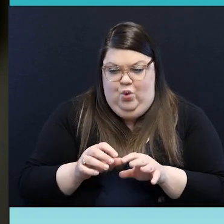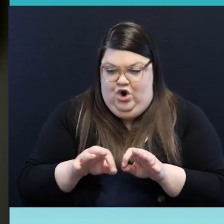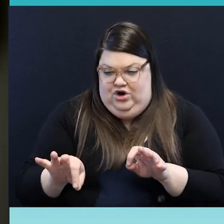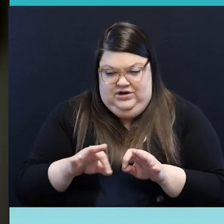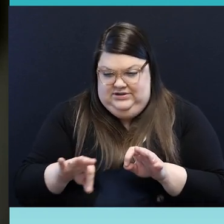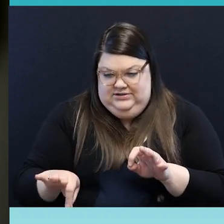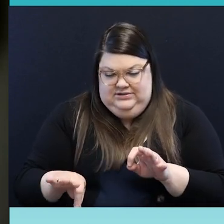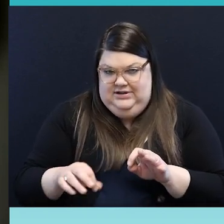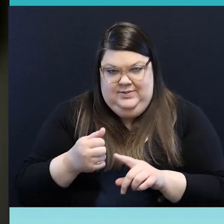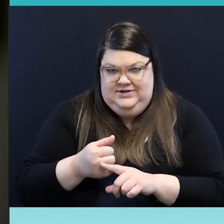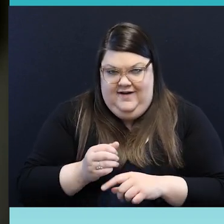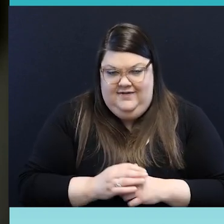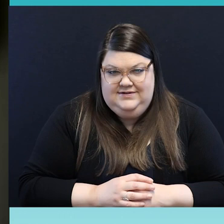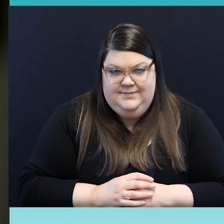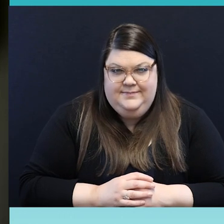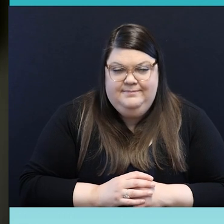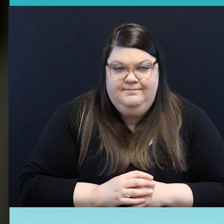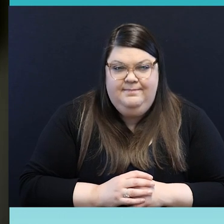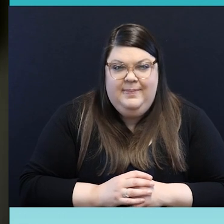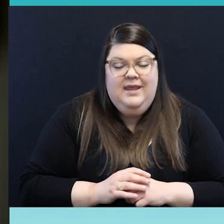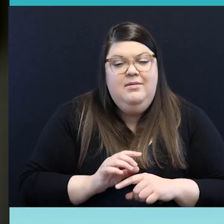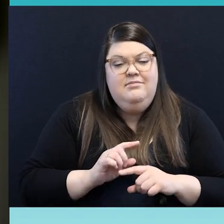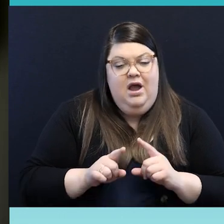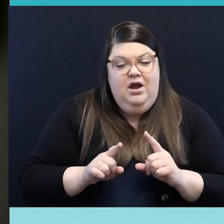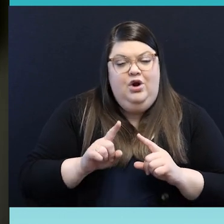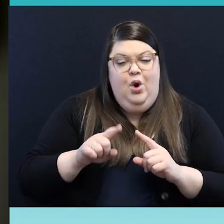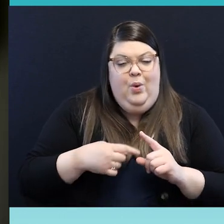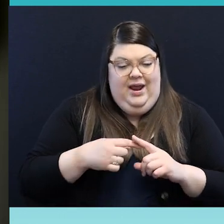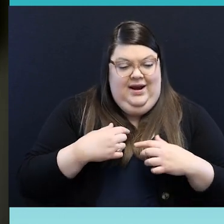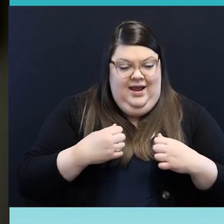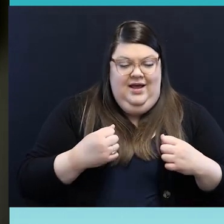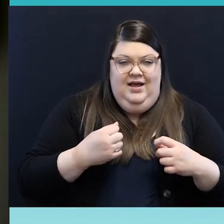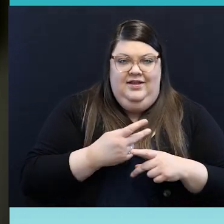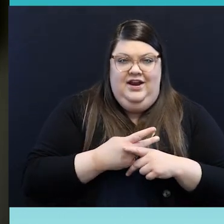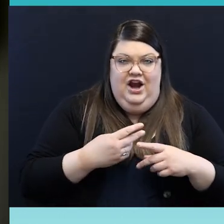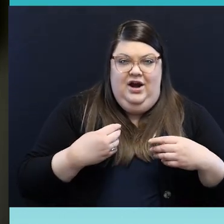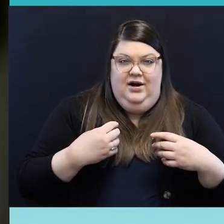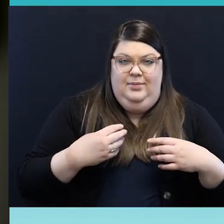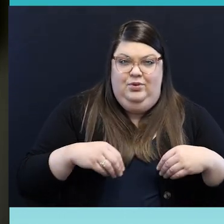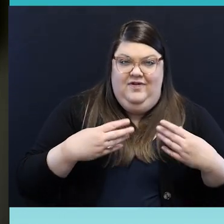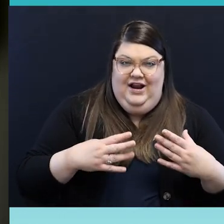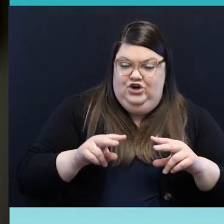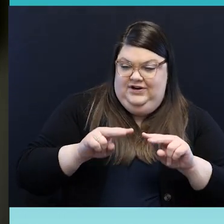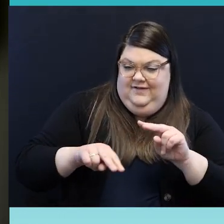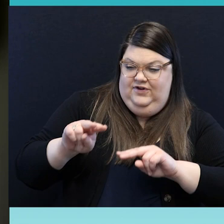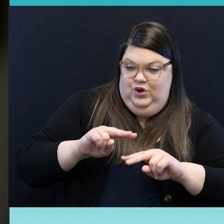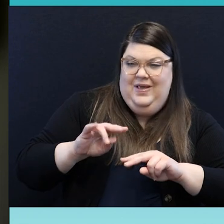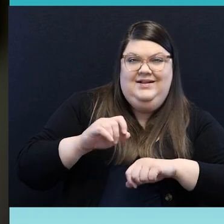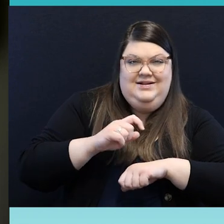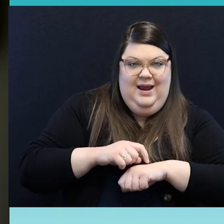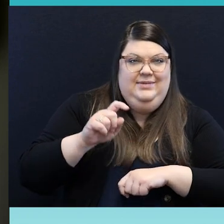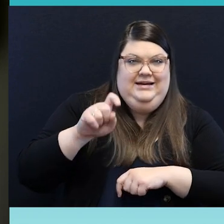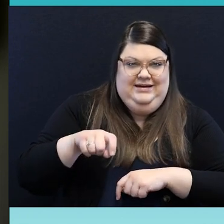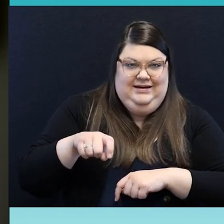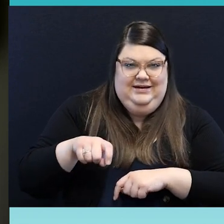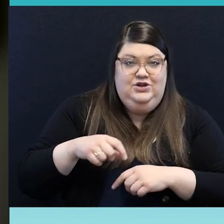the document themselves, but only when they are viewable by healthcare providers at the time they are needed. And so having